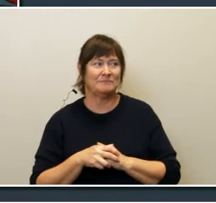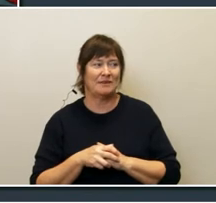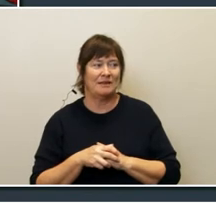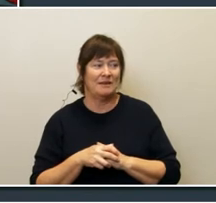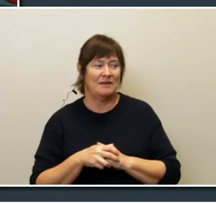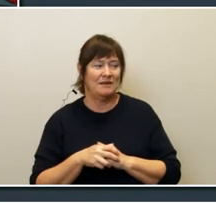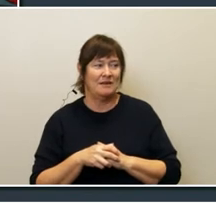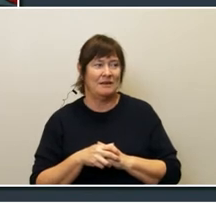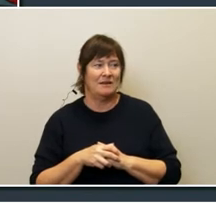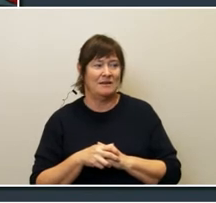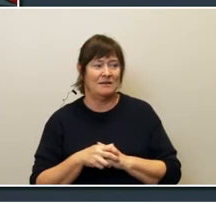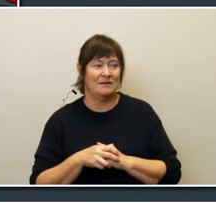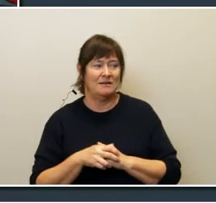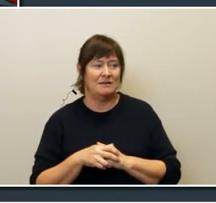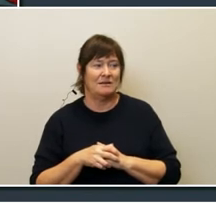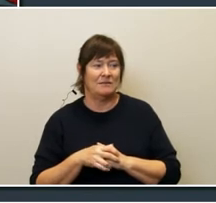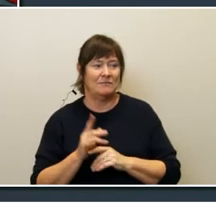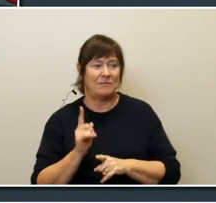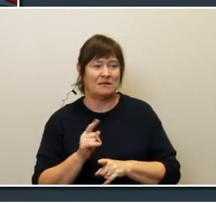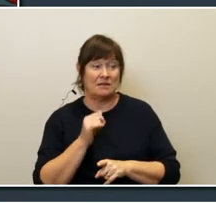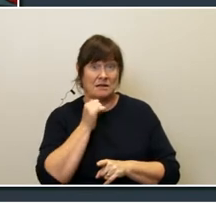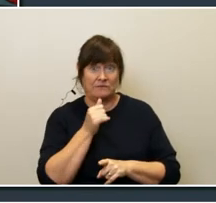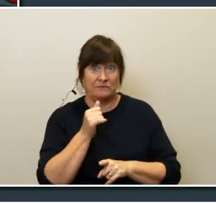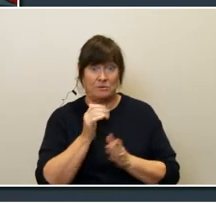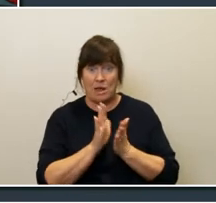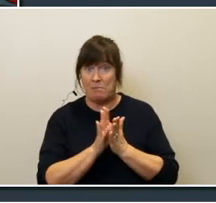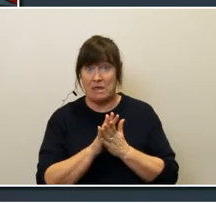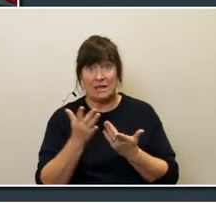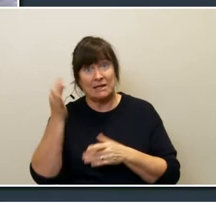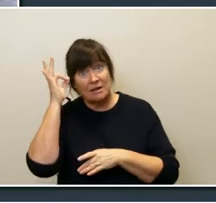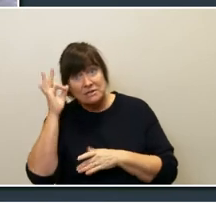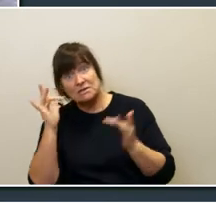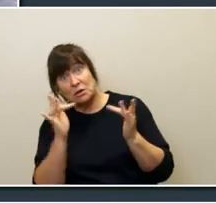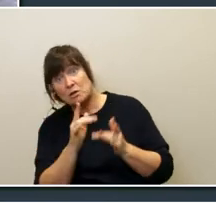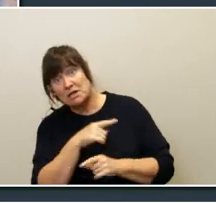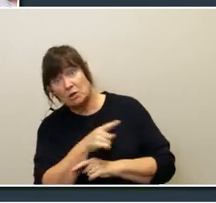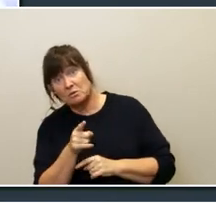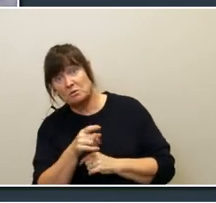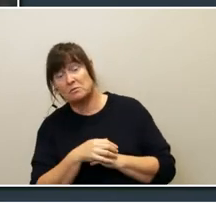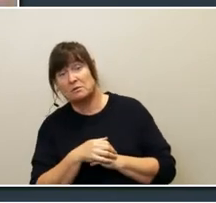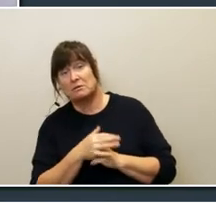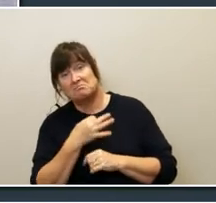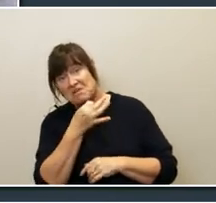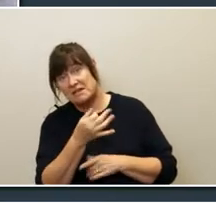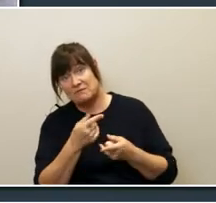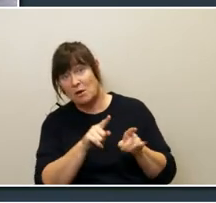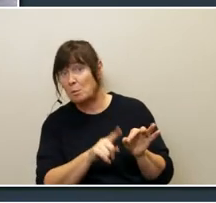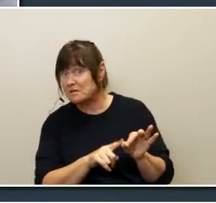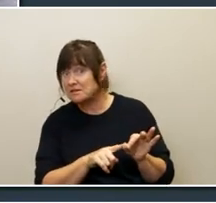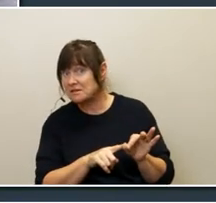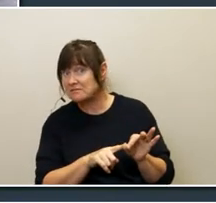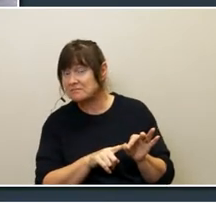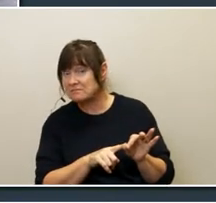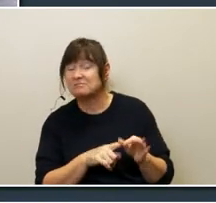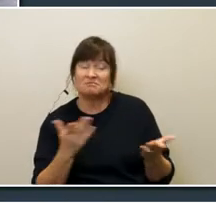but I'm sure that if you were happy for any councillors to contact you and ask any follow-up questions they